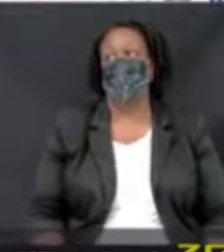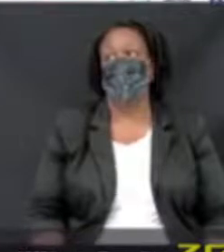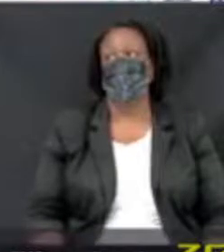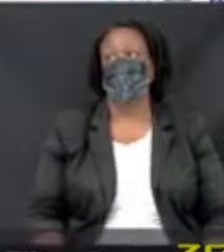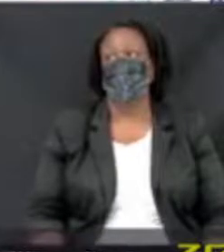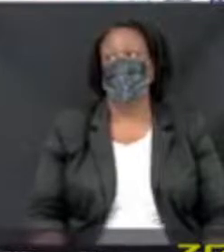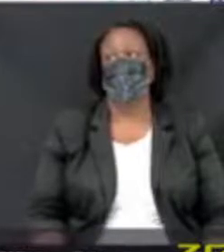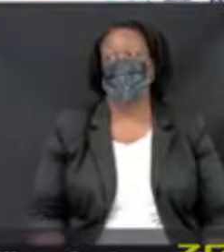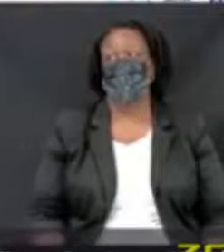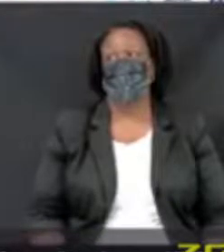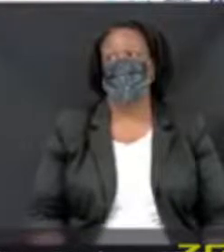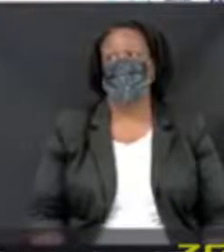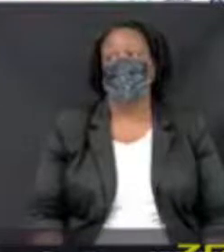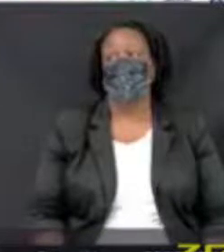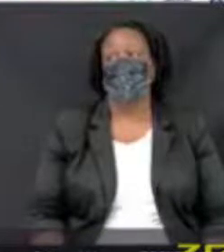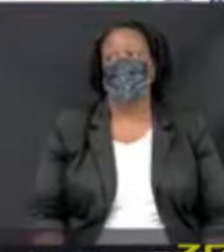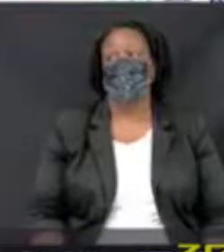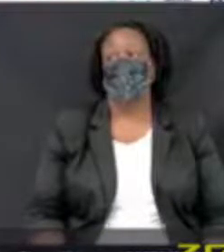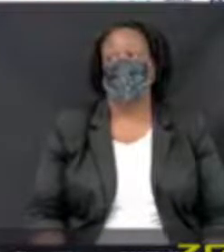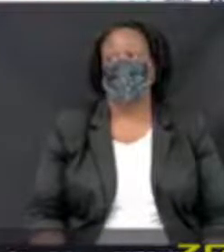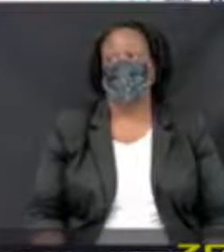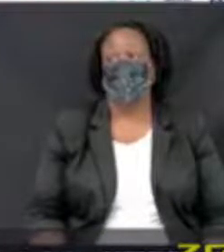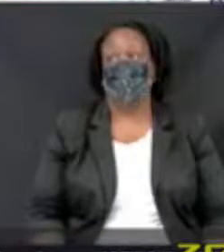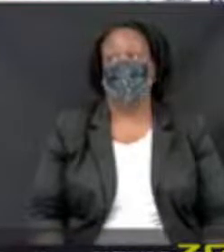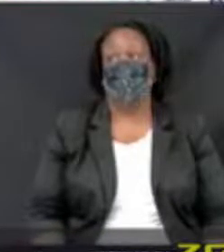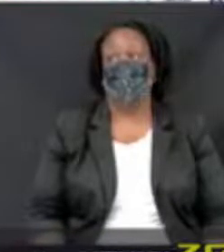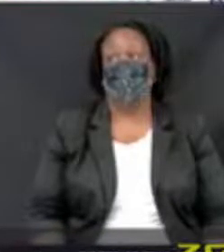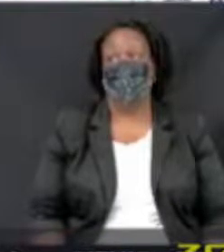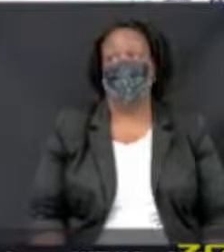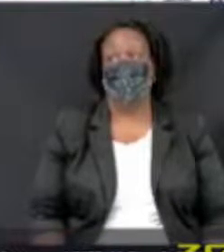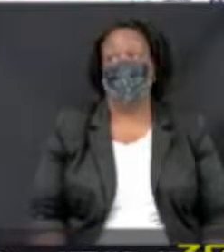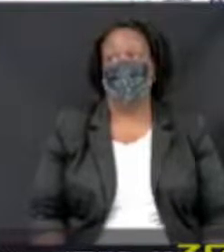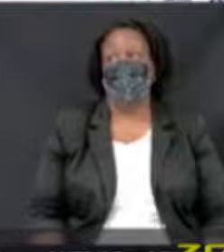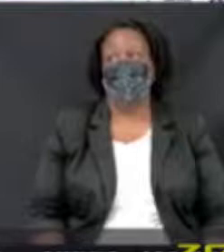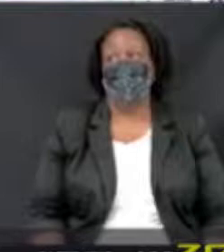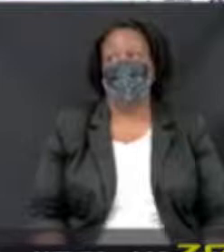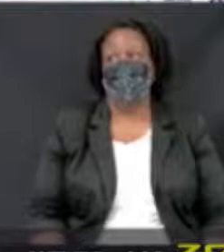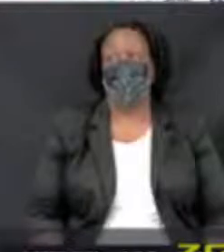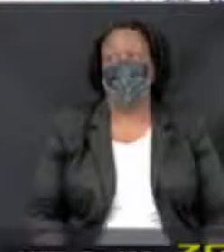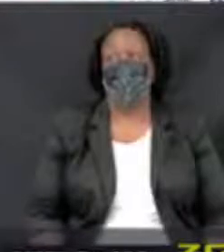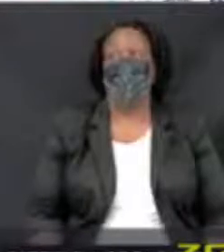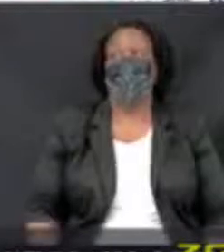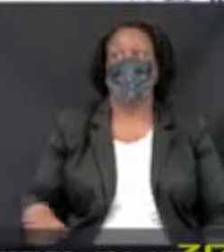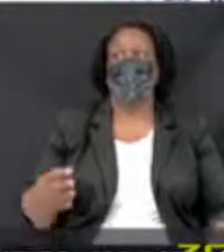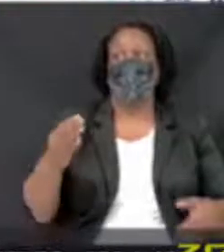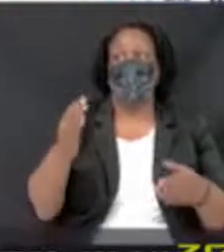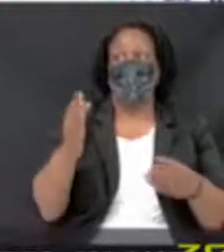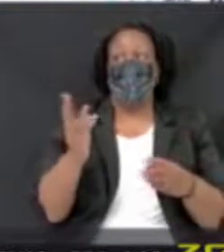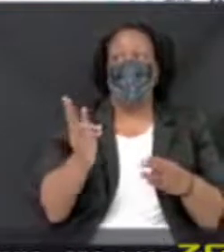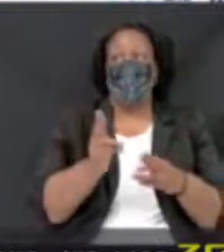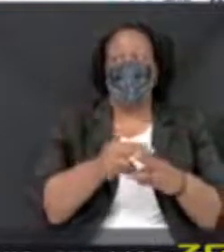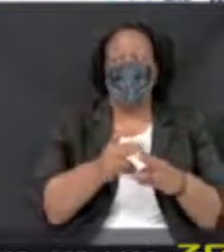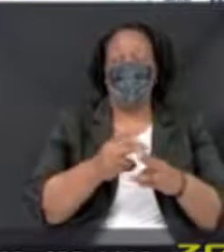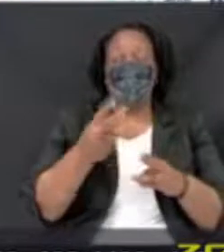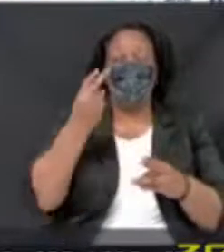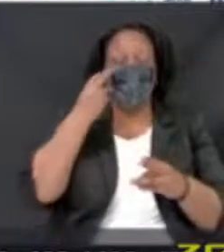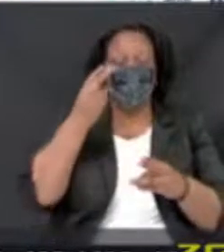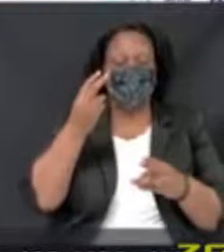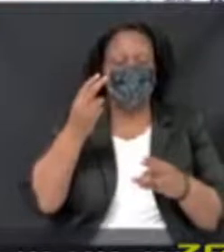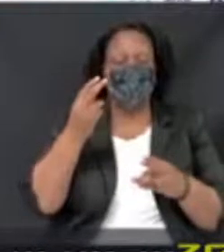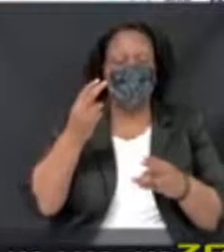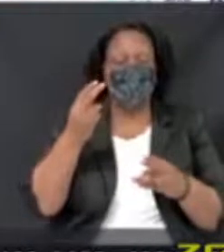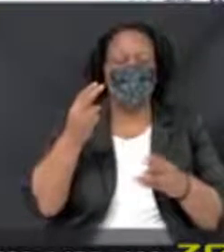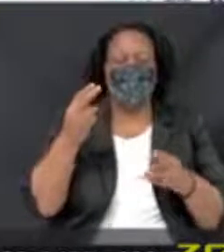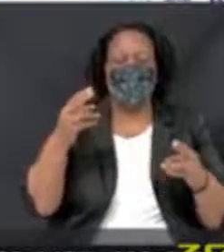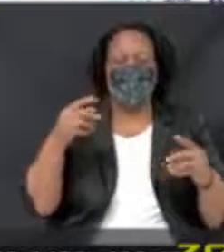In terms of the corridor of containment, I want to continue in this vein. We will also see some changes in this area. What